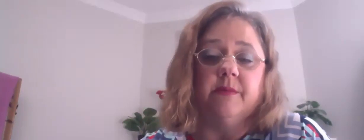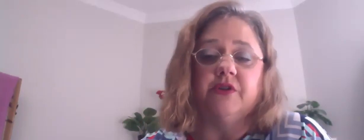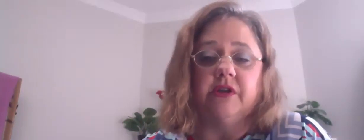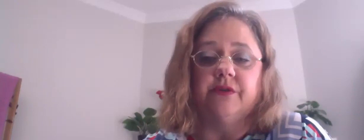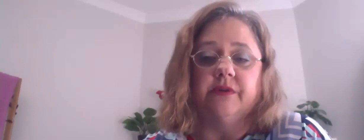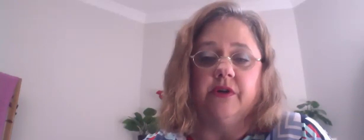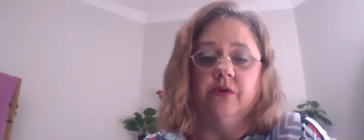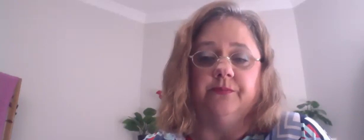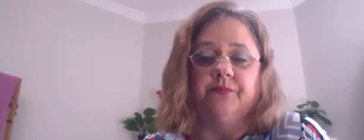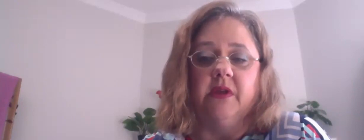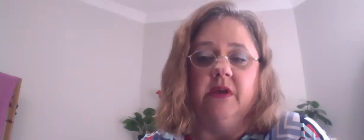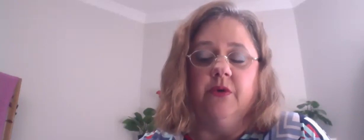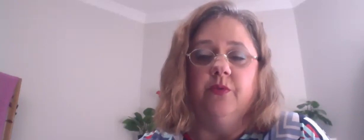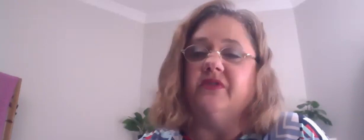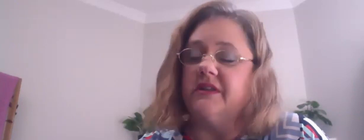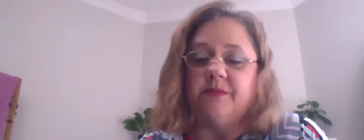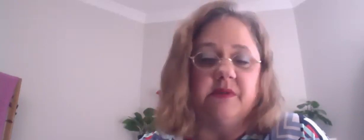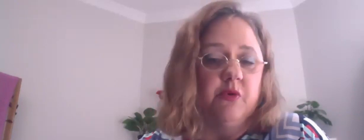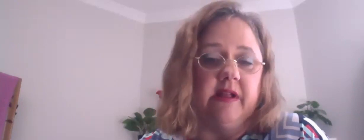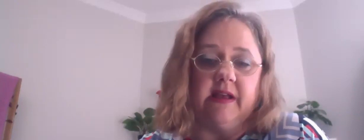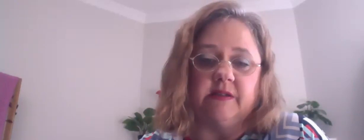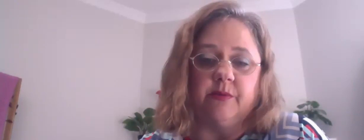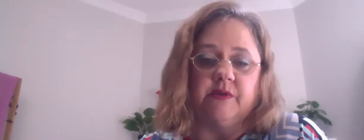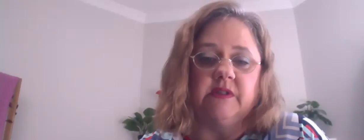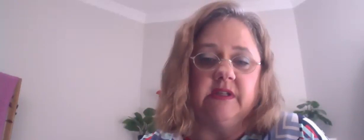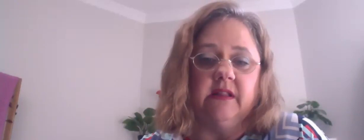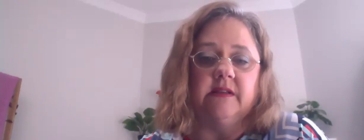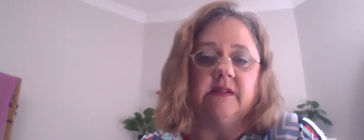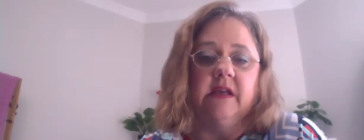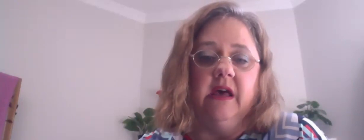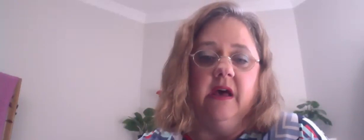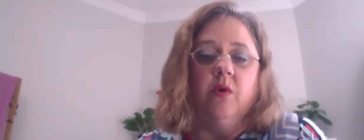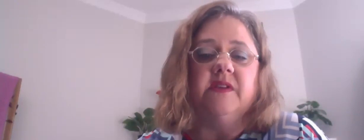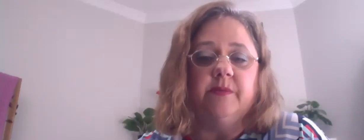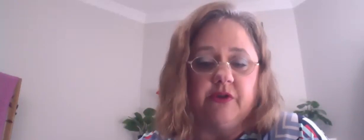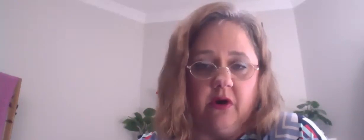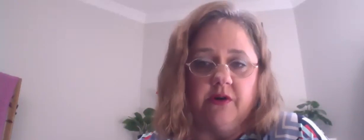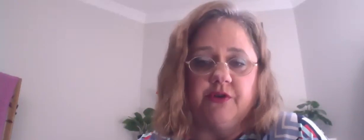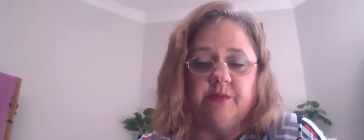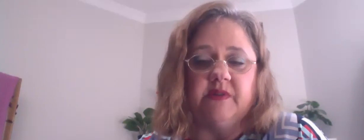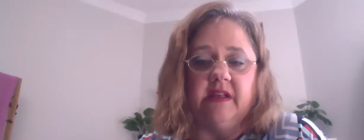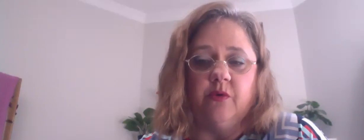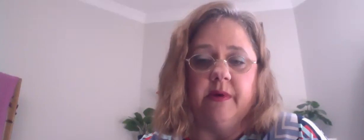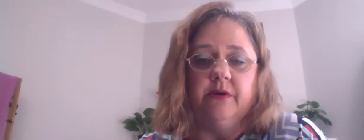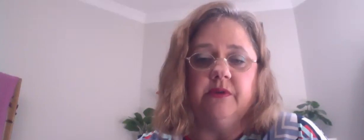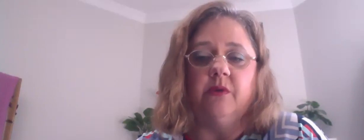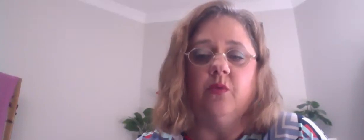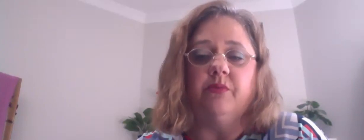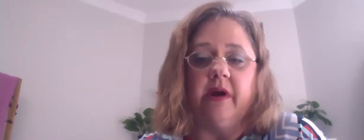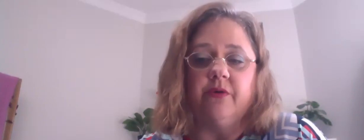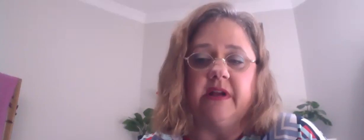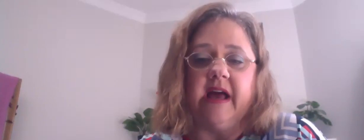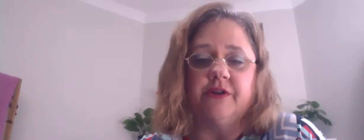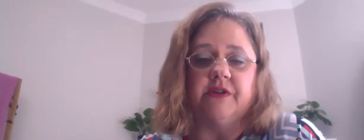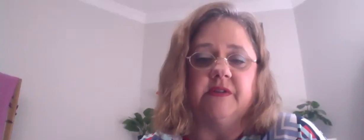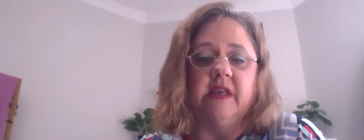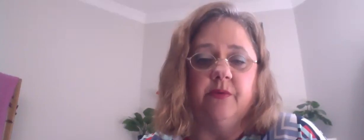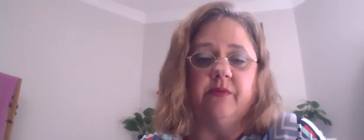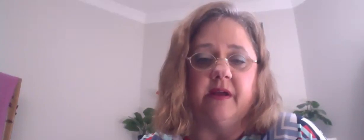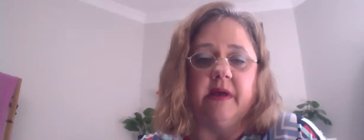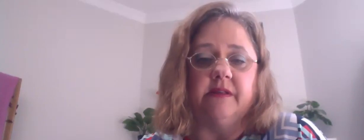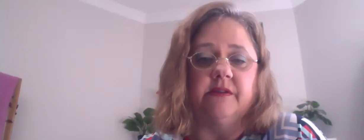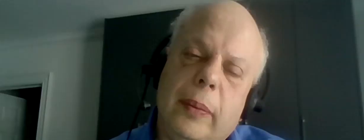while they must shelter at home. We've lined up some great experts to tell us what special hardships they know about and what priority actions